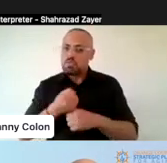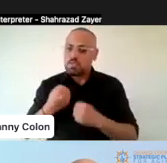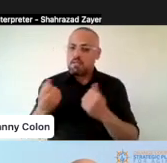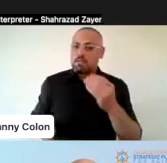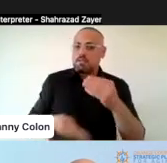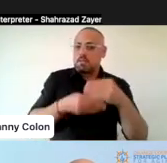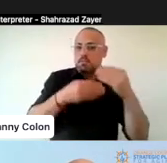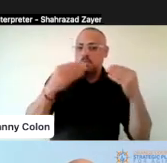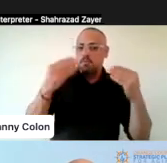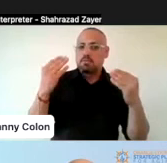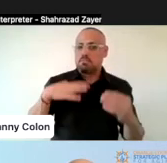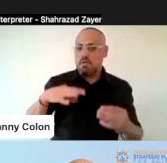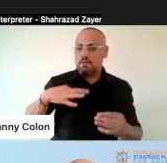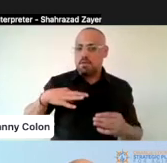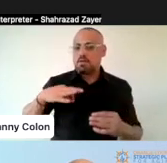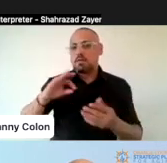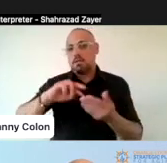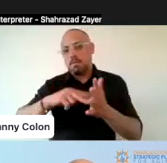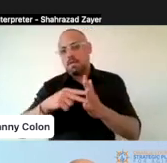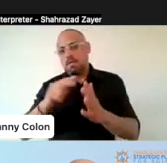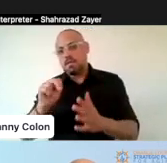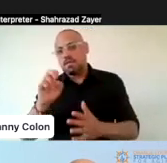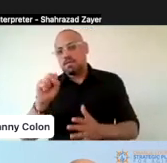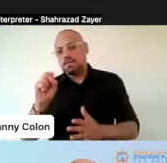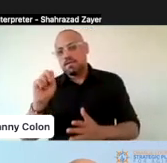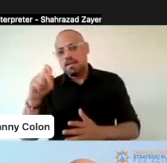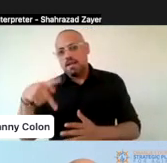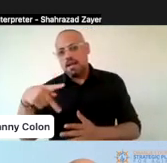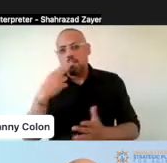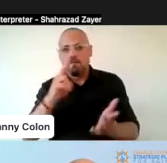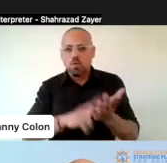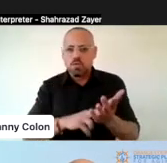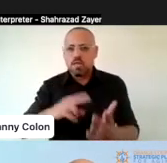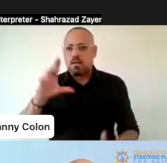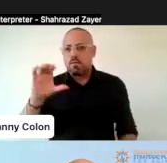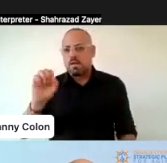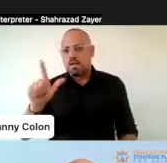supplemental benefits. So that would be CalFresh, SNAP. Once again, we can click into these spaces.